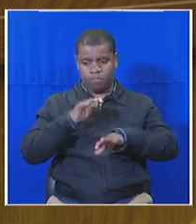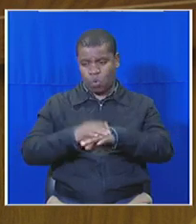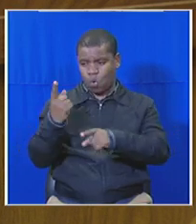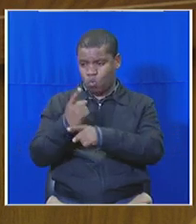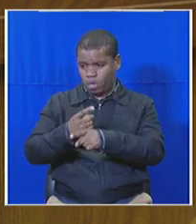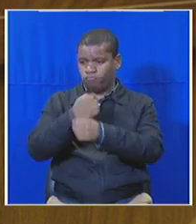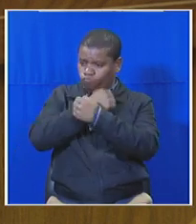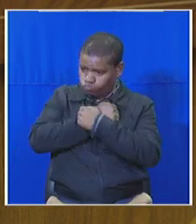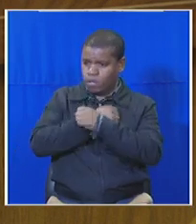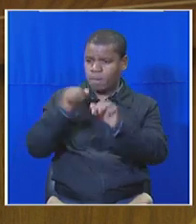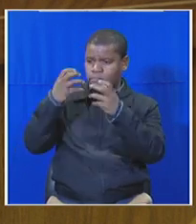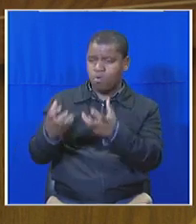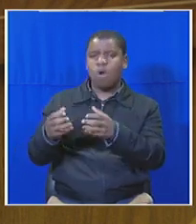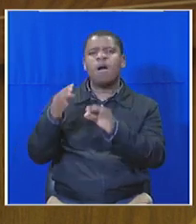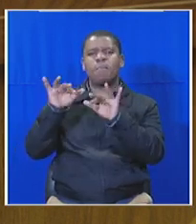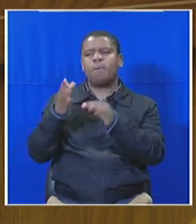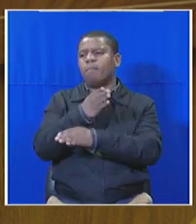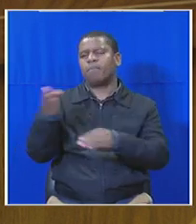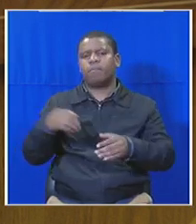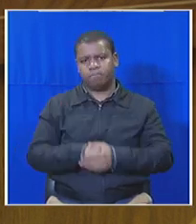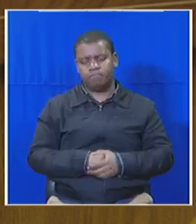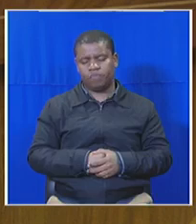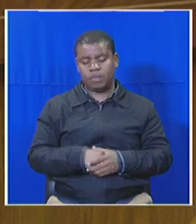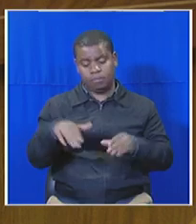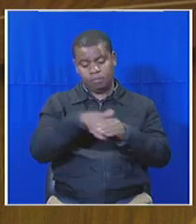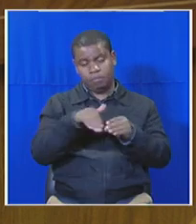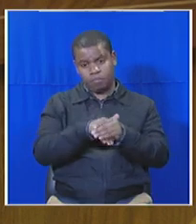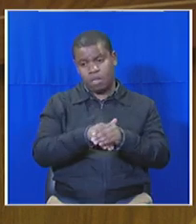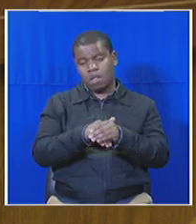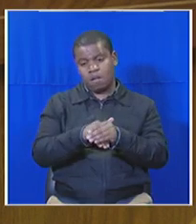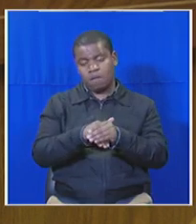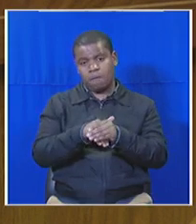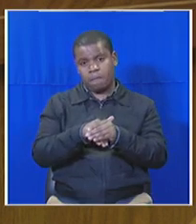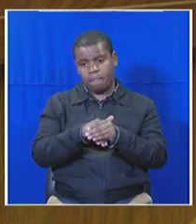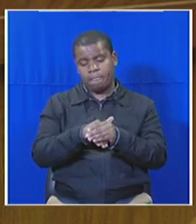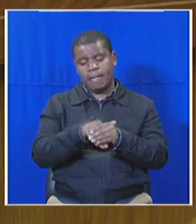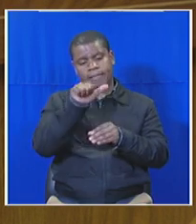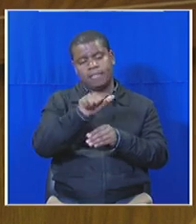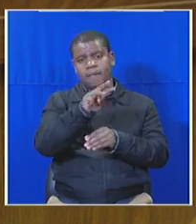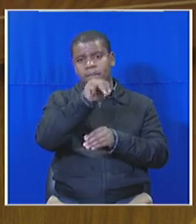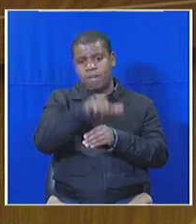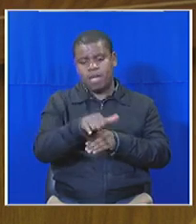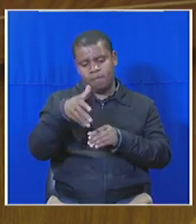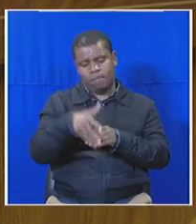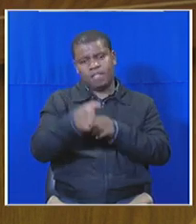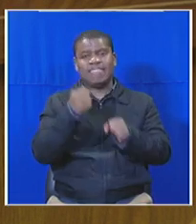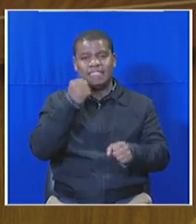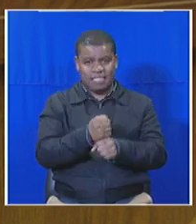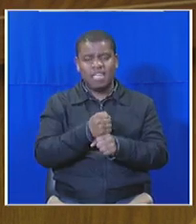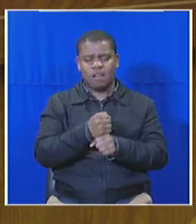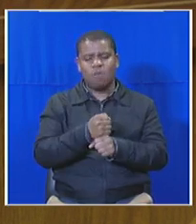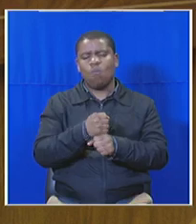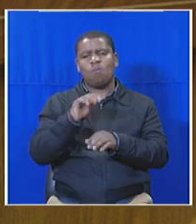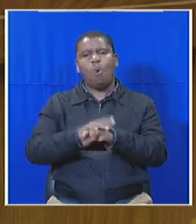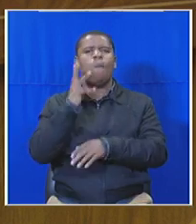Africa. His debate on the budget vote of the Department of Public Works on the 6th of May 2015, where amongst others